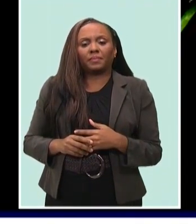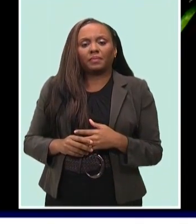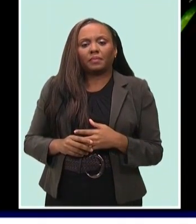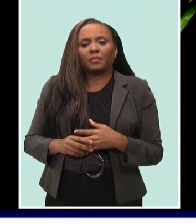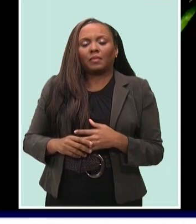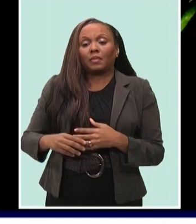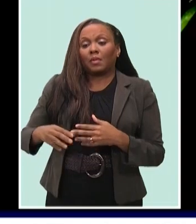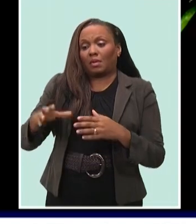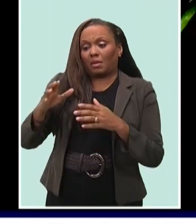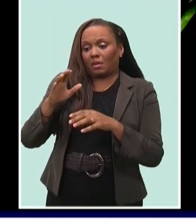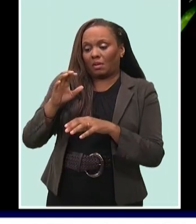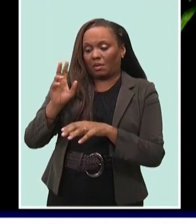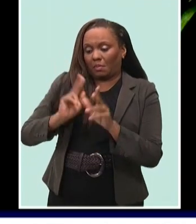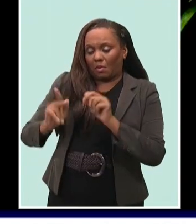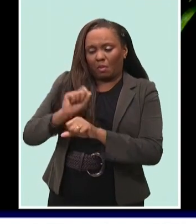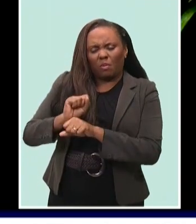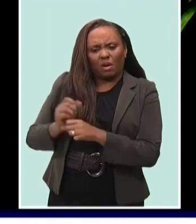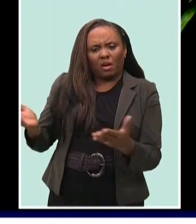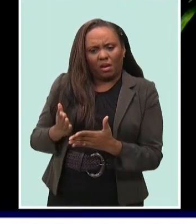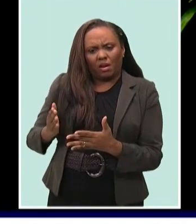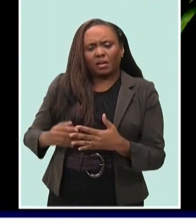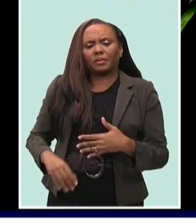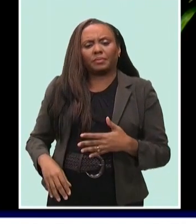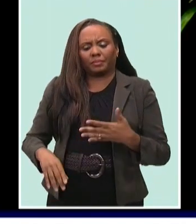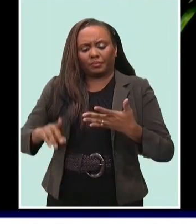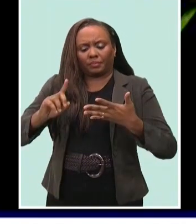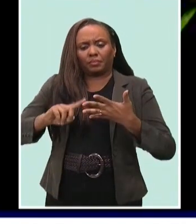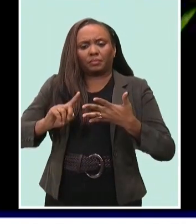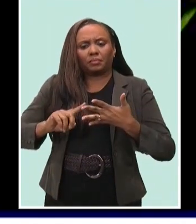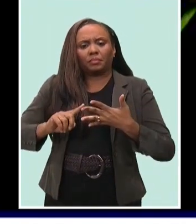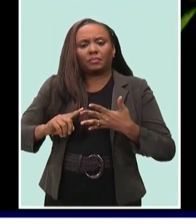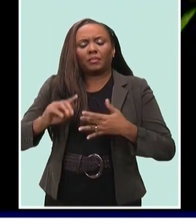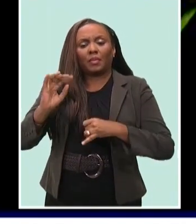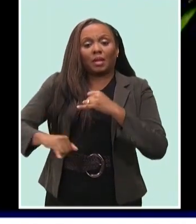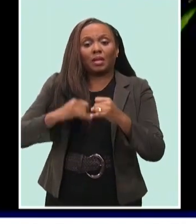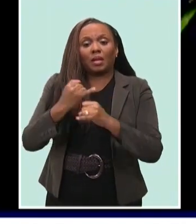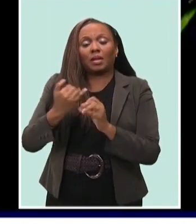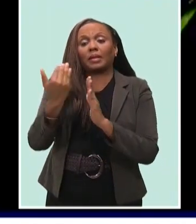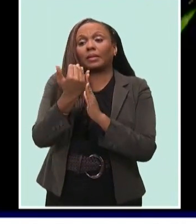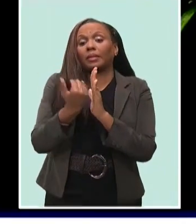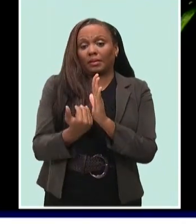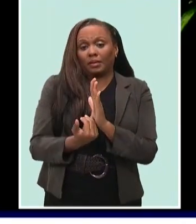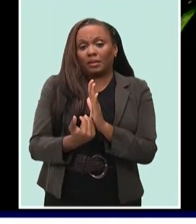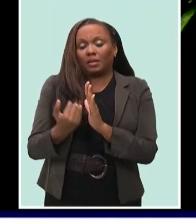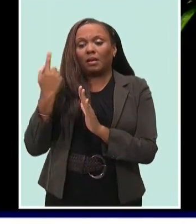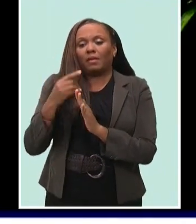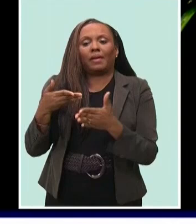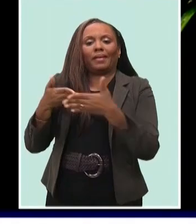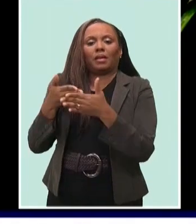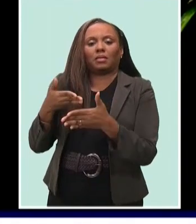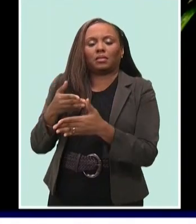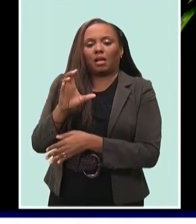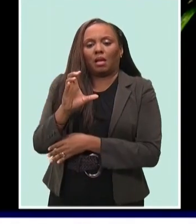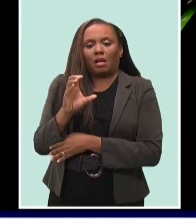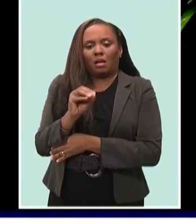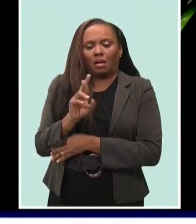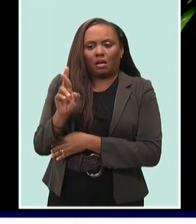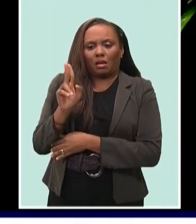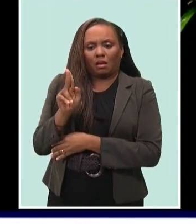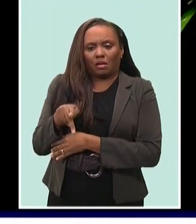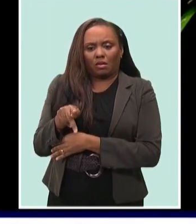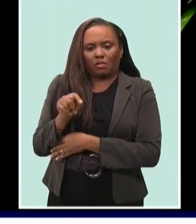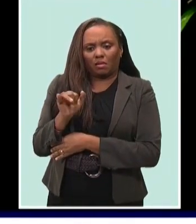workforce. You are high on the Transparency International list of anti-corruption countries. For us,